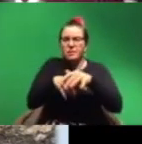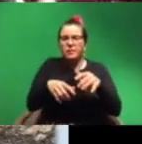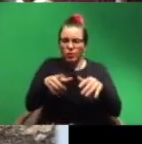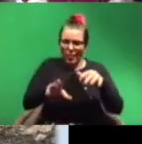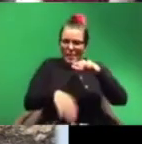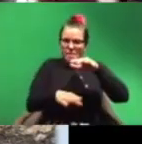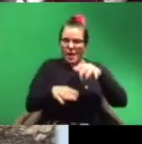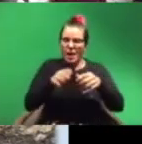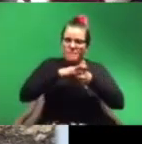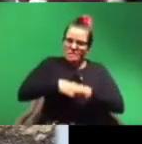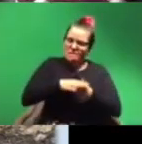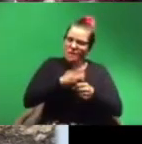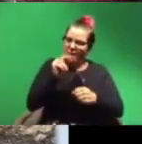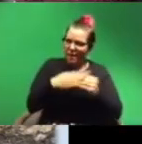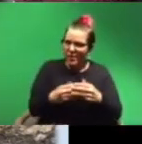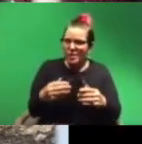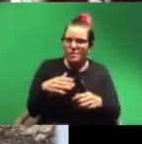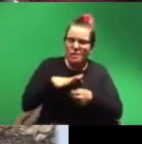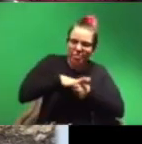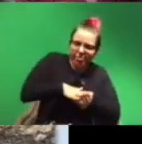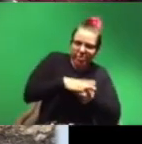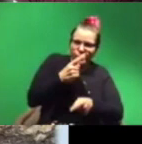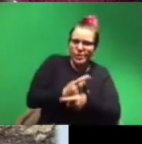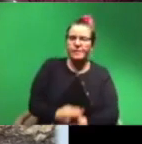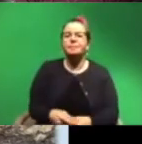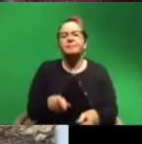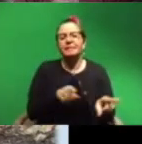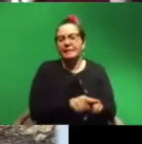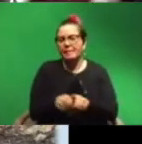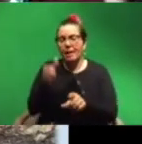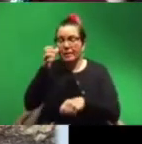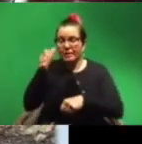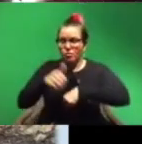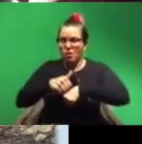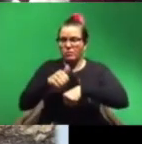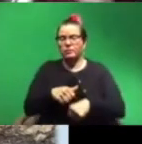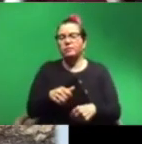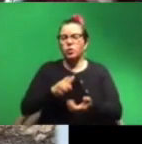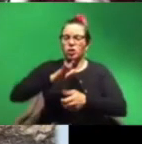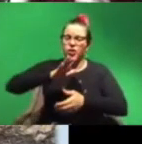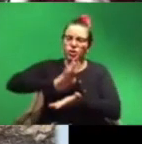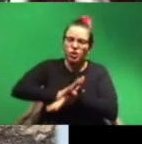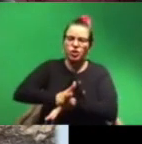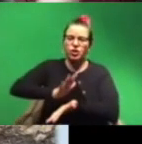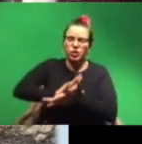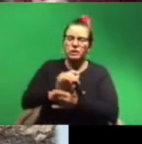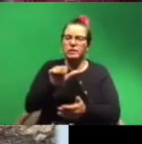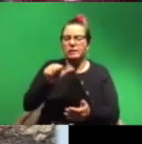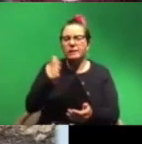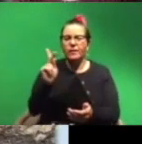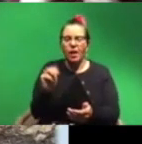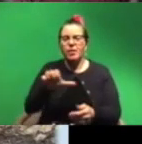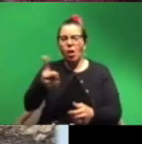it gets quite uncomfortable and it gets all squashed, right? That's exactly what happens to the rocks. They get squashed under tens of kilometers worth of other